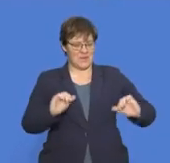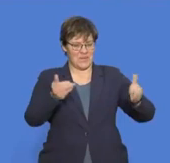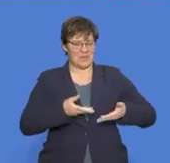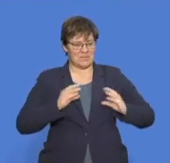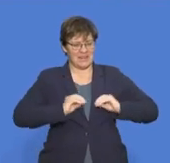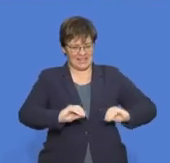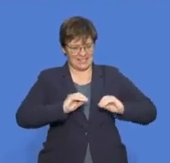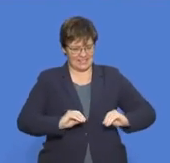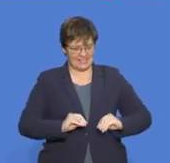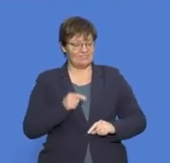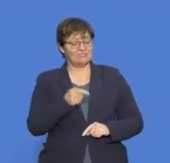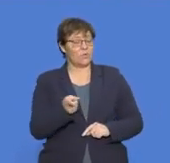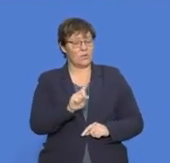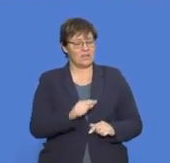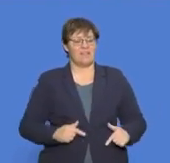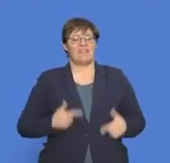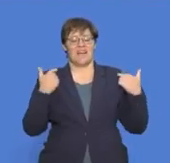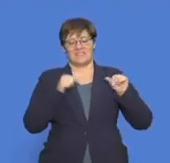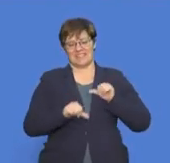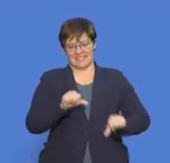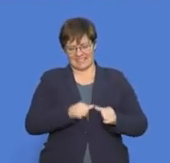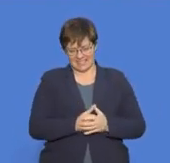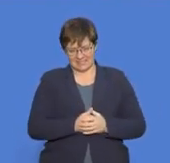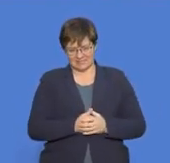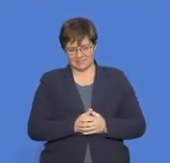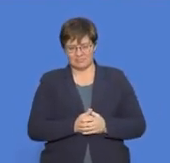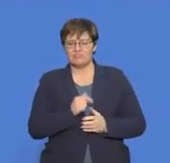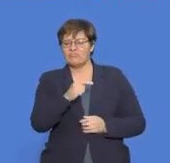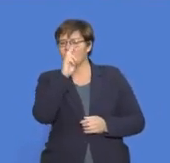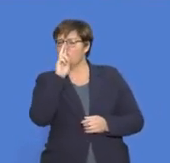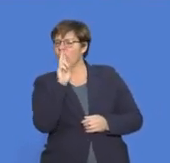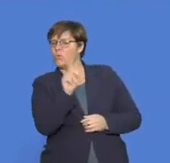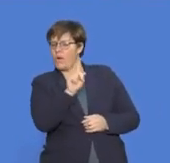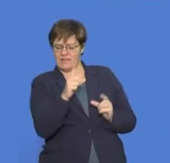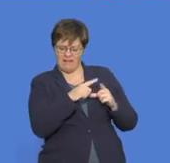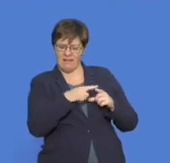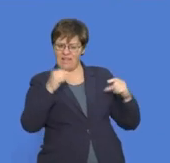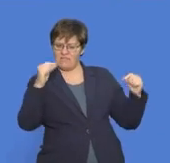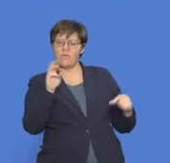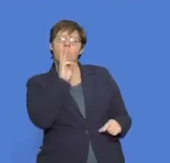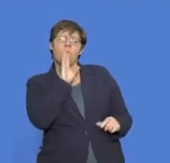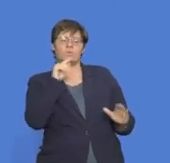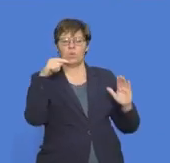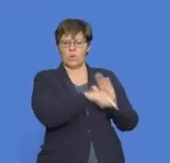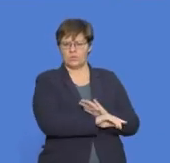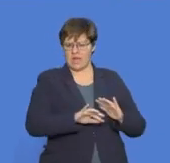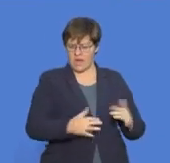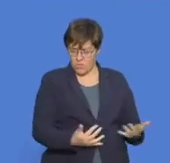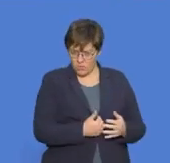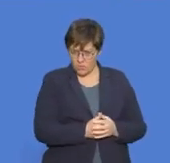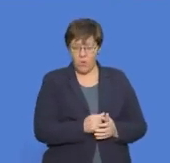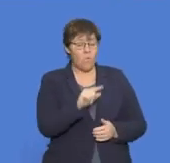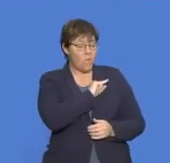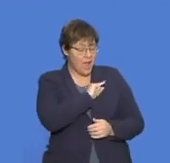Welcome back to our lesson on life sciences, where we are looking at how leaves lose water